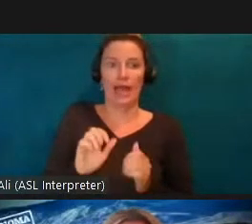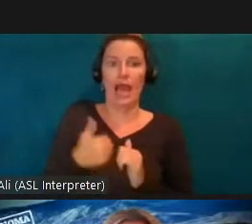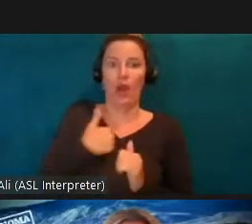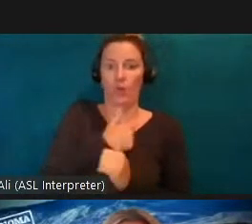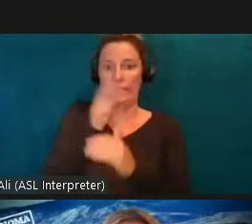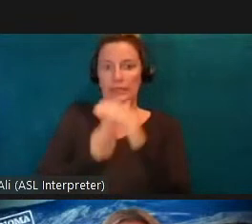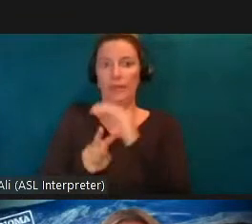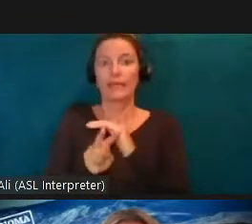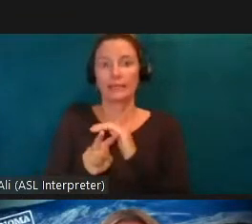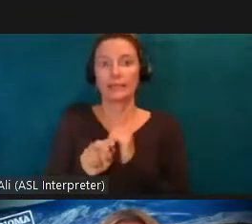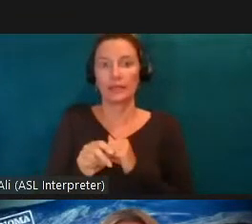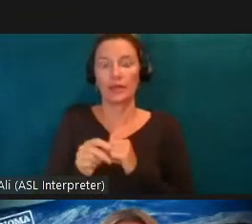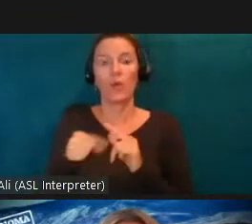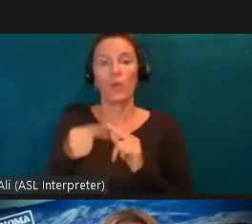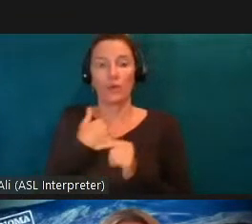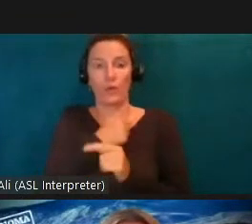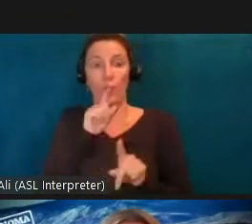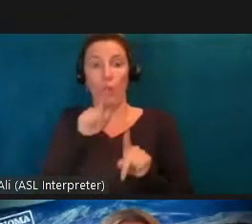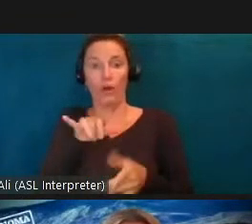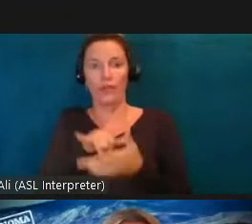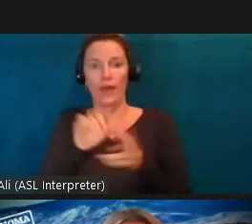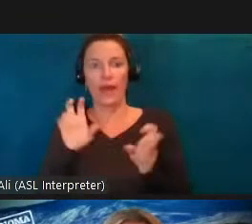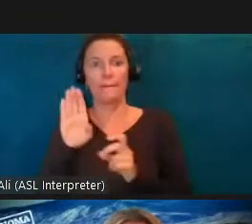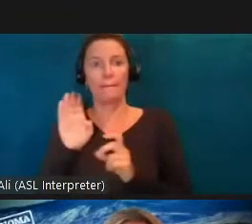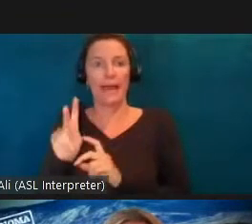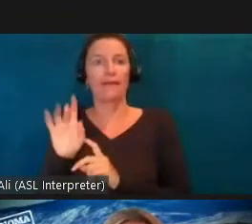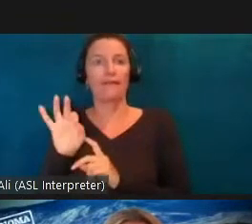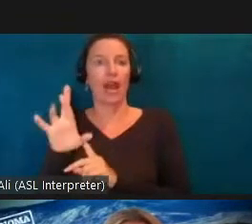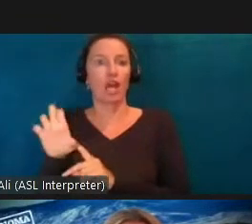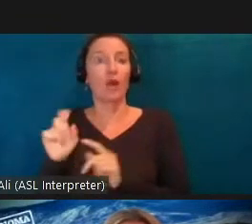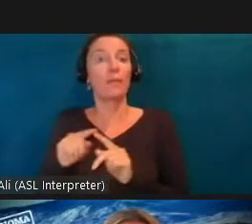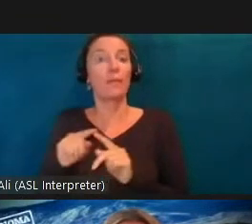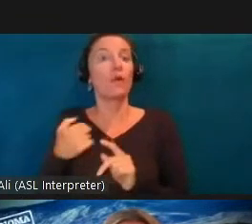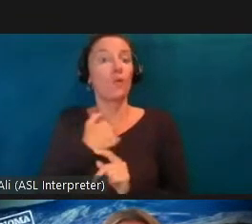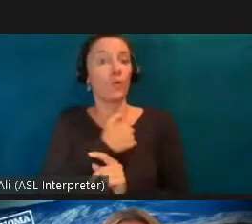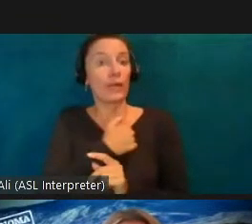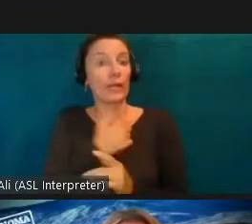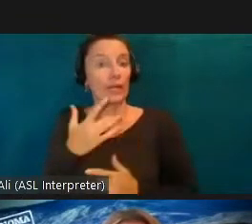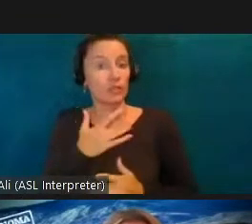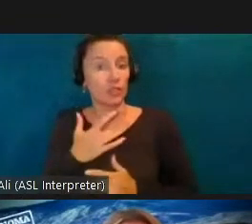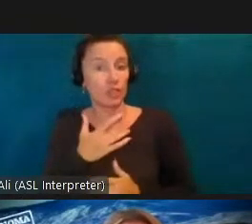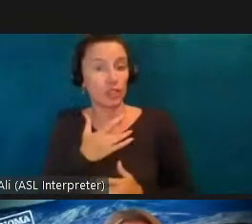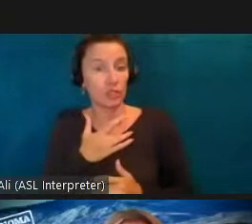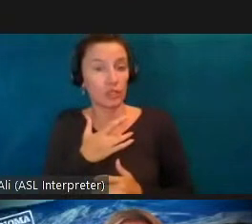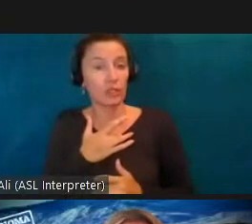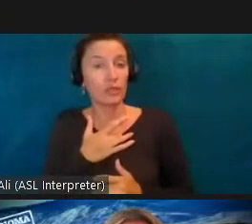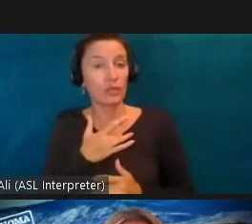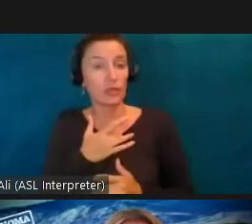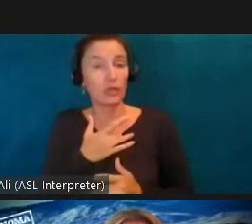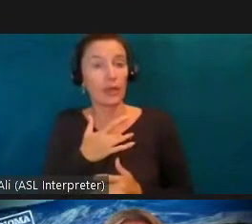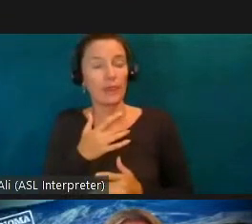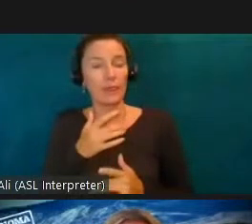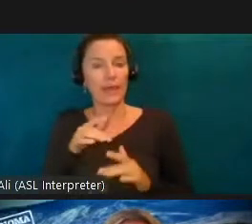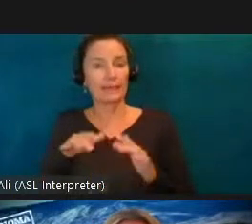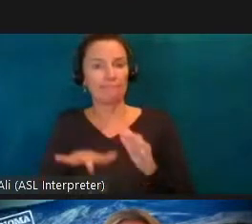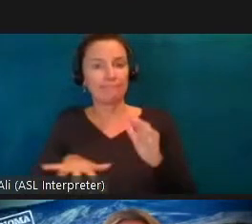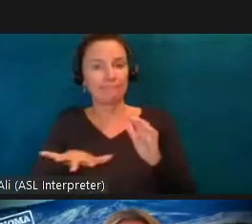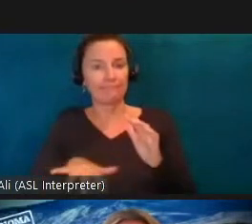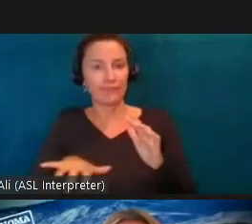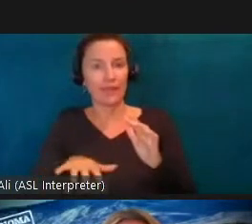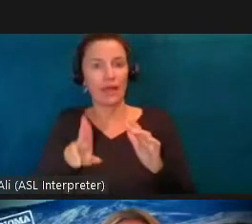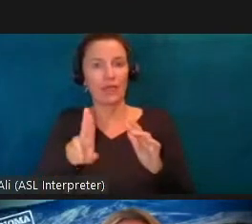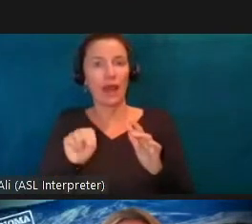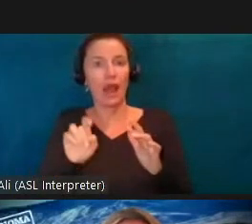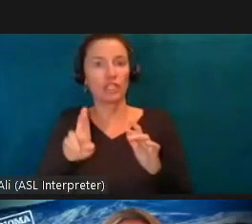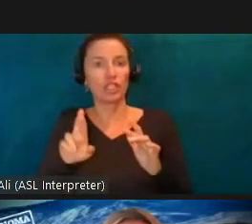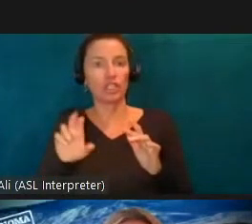ordered that backfire. The concern is for us is that the understory has been consumed and that fire continues to